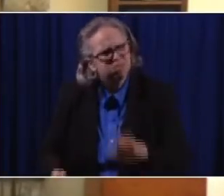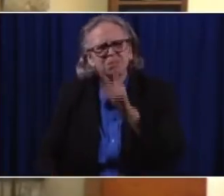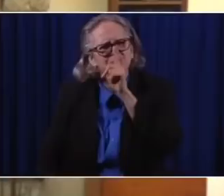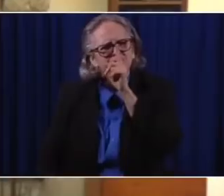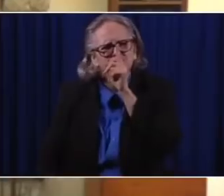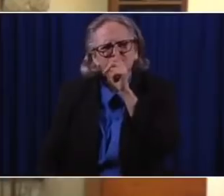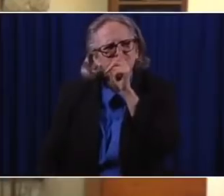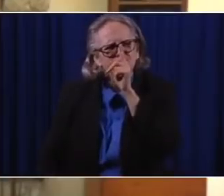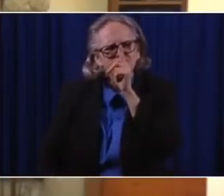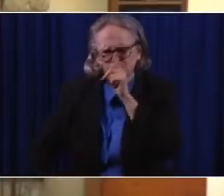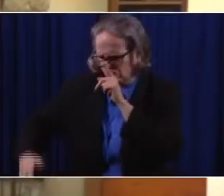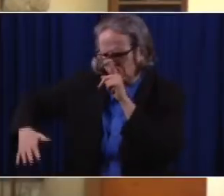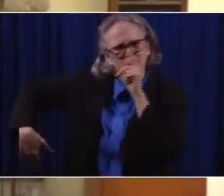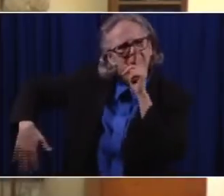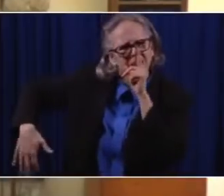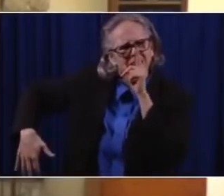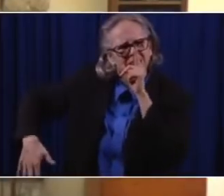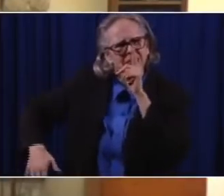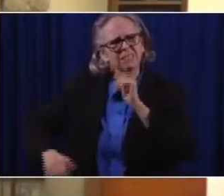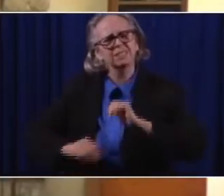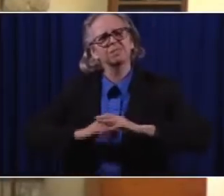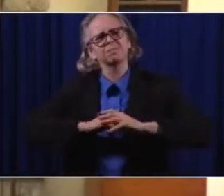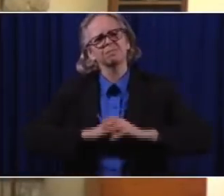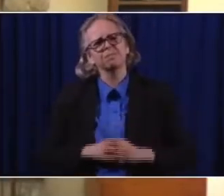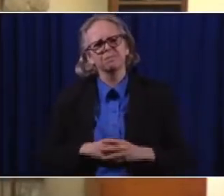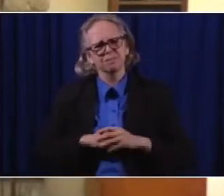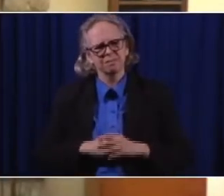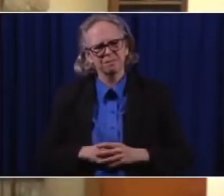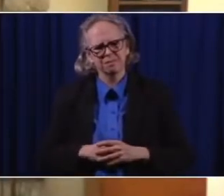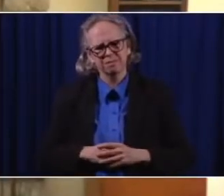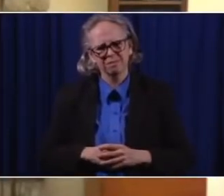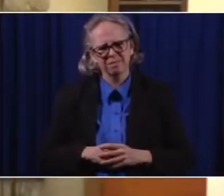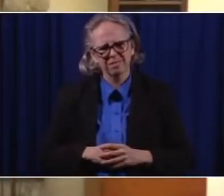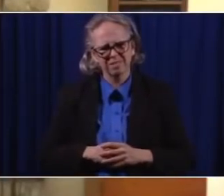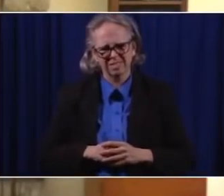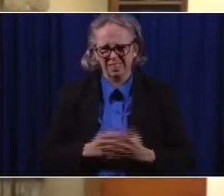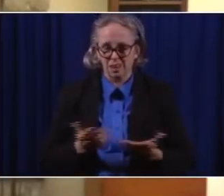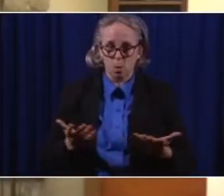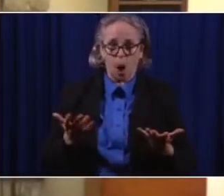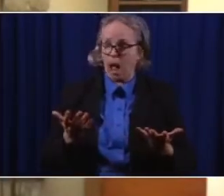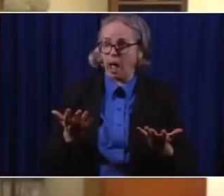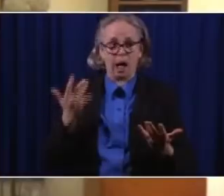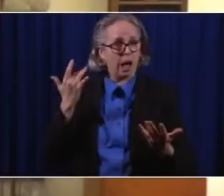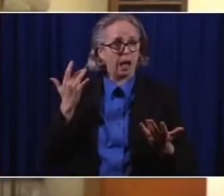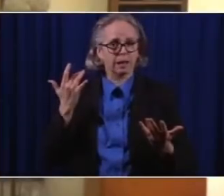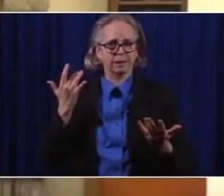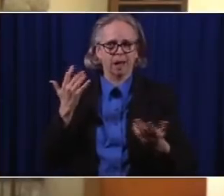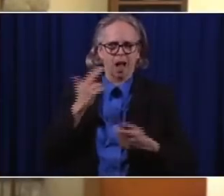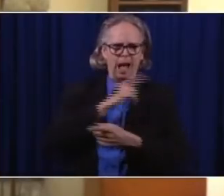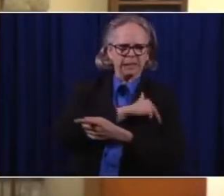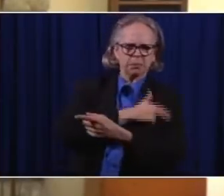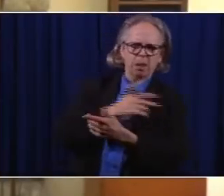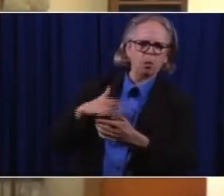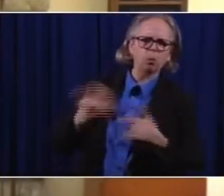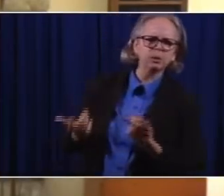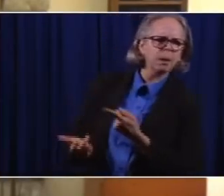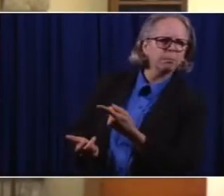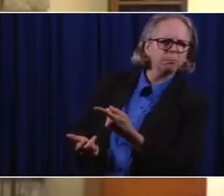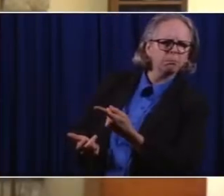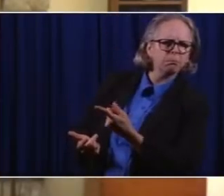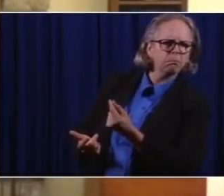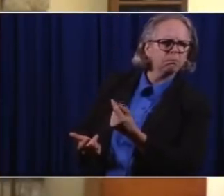guided by what our hospitals are telling us, because this is really a critical